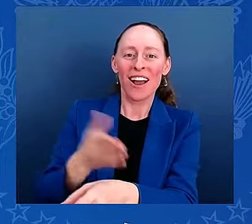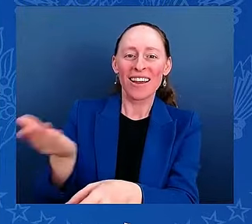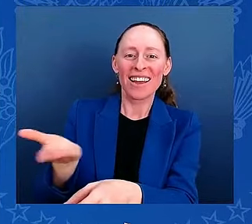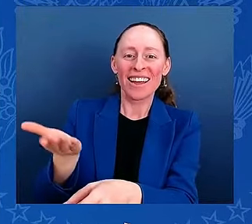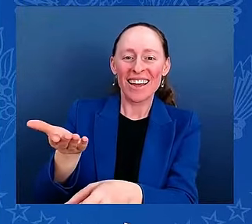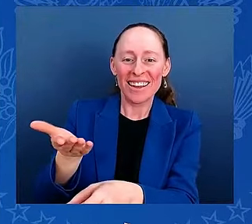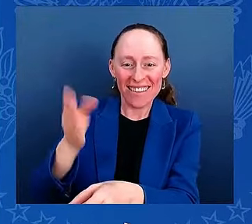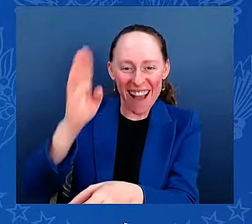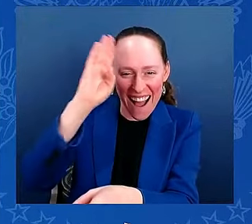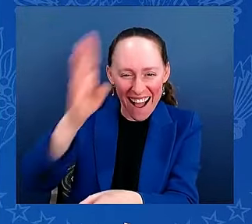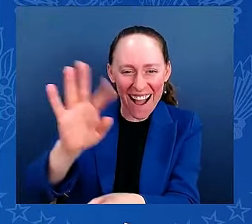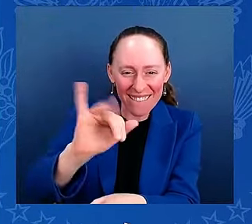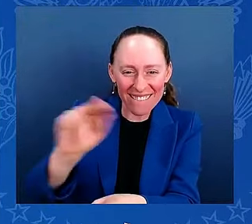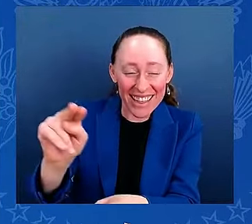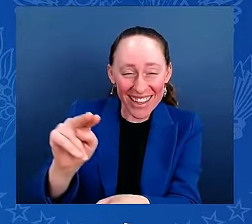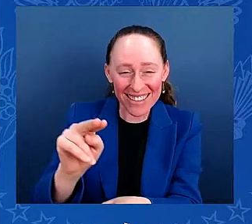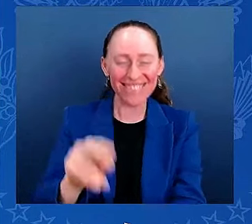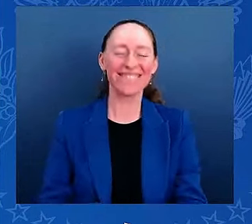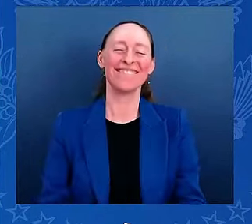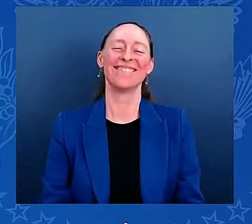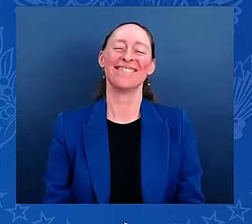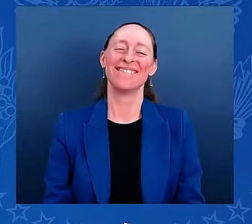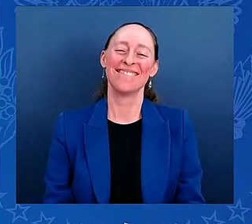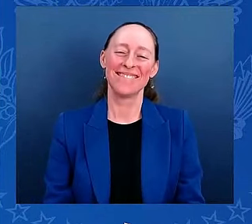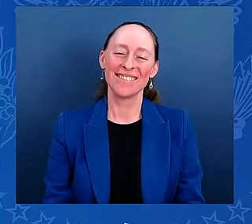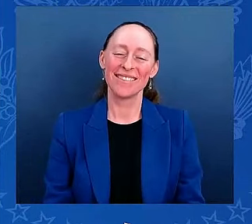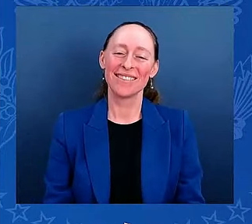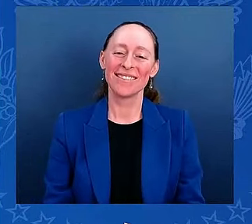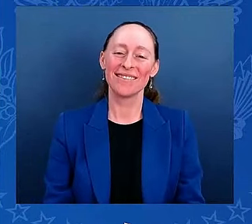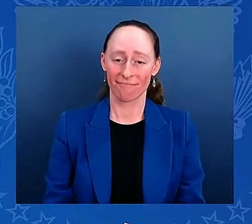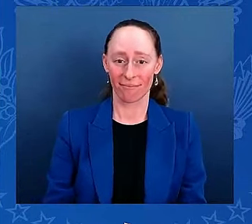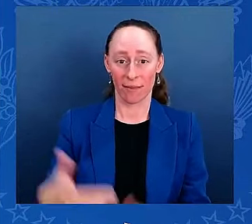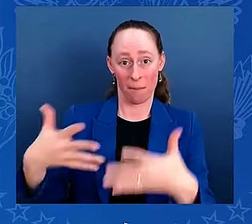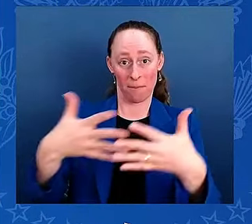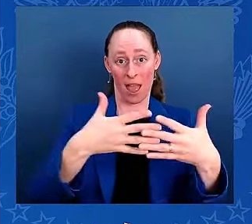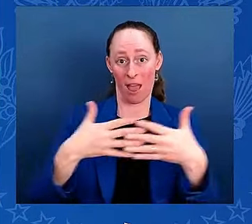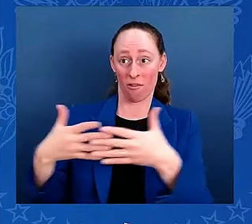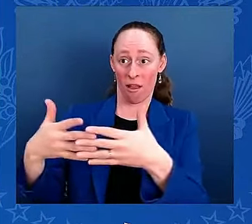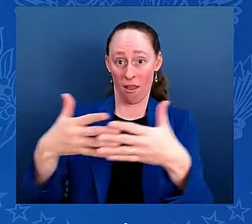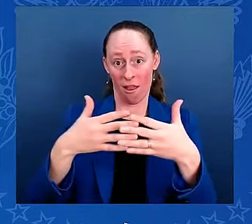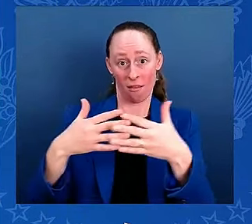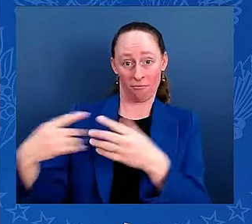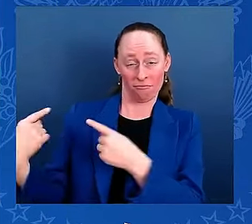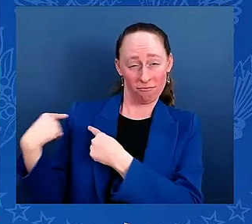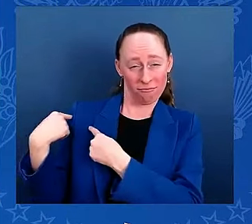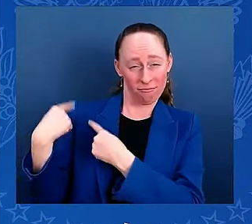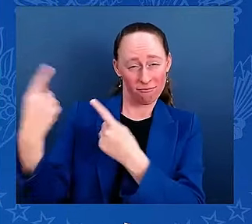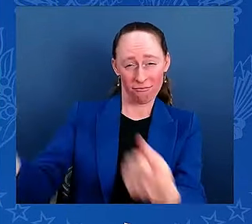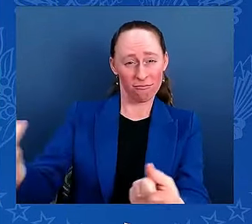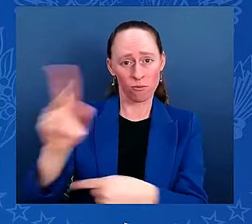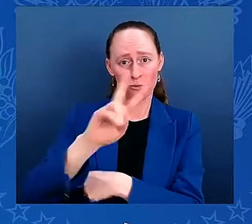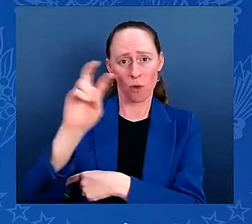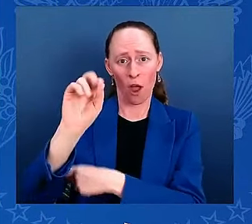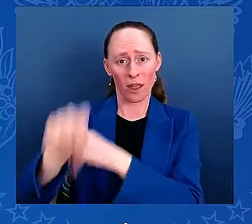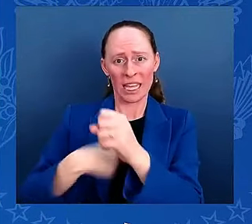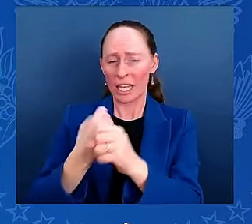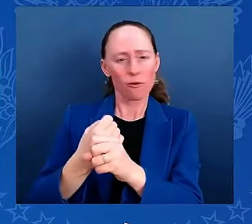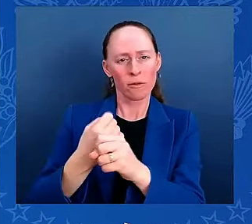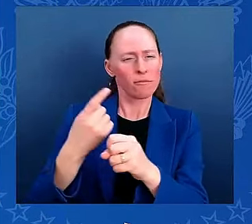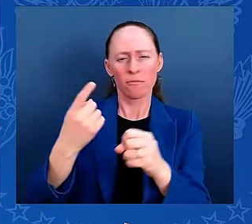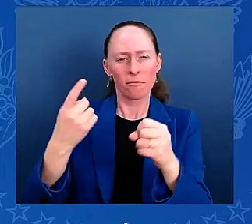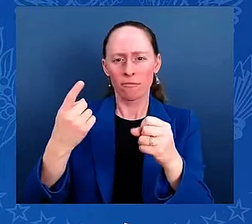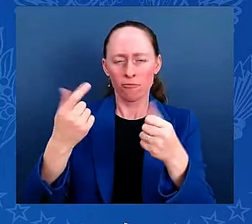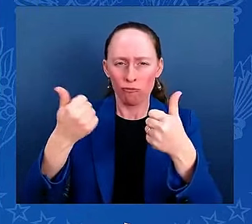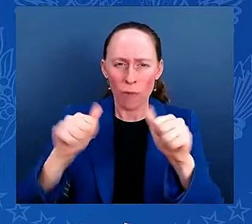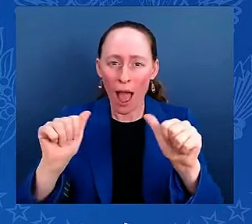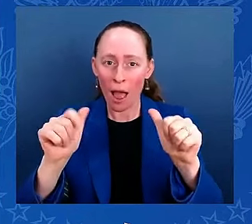years, America has carried on the greatest experiment in self-government in the history of the world. And that's